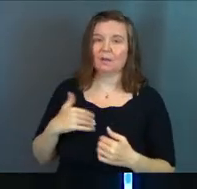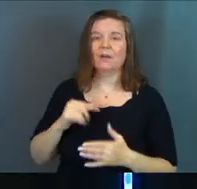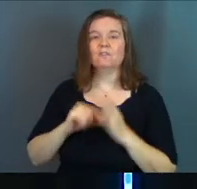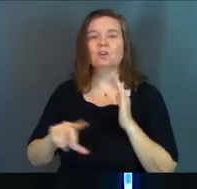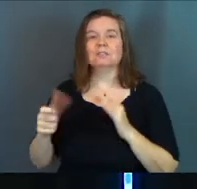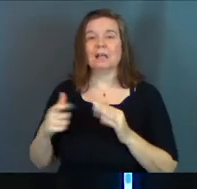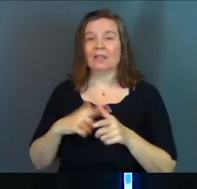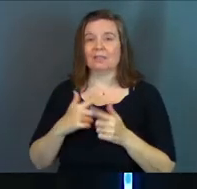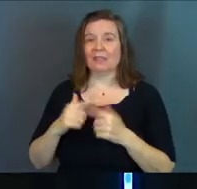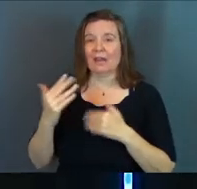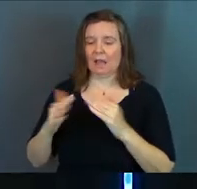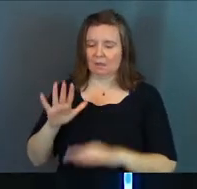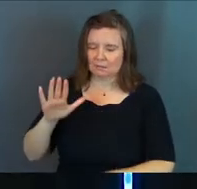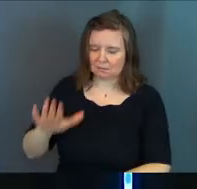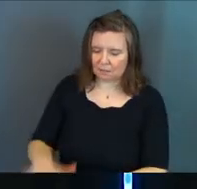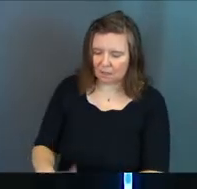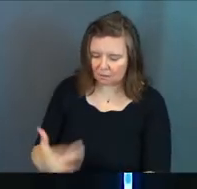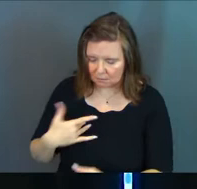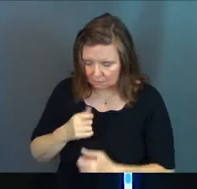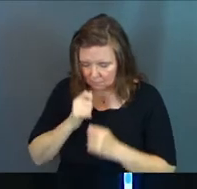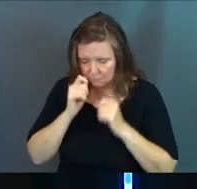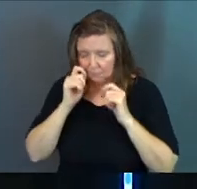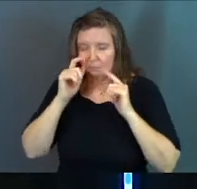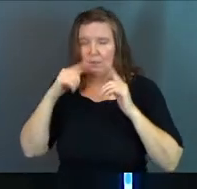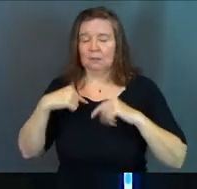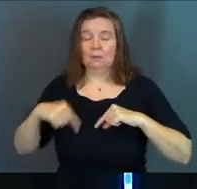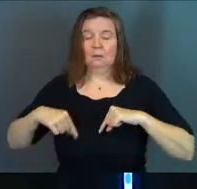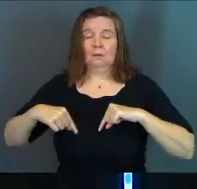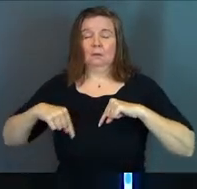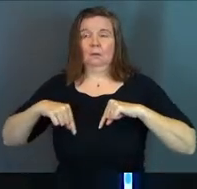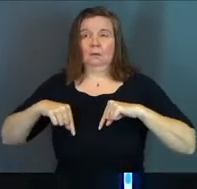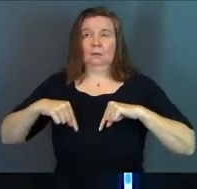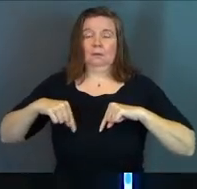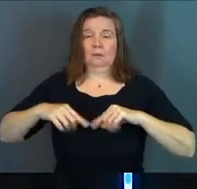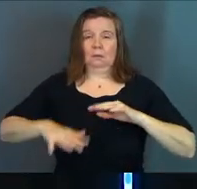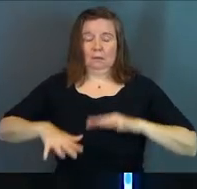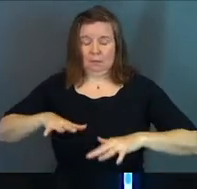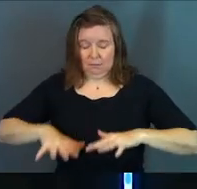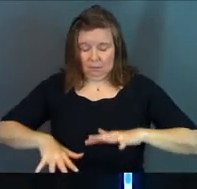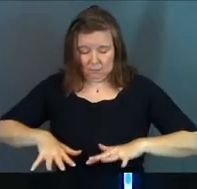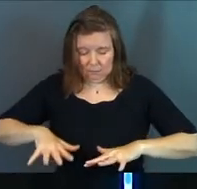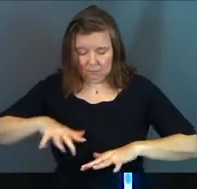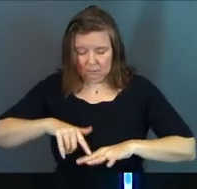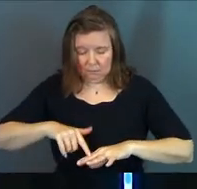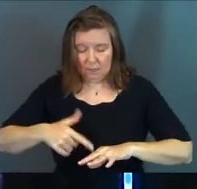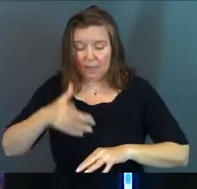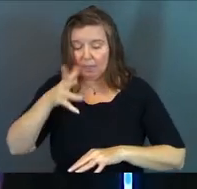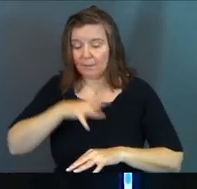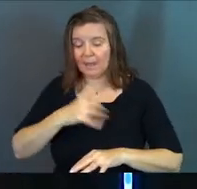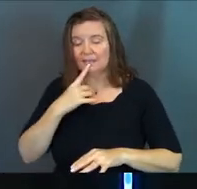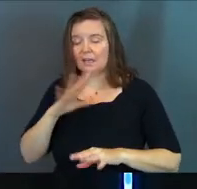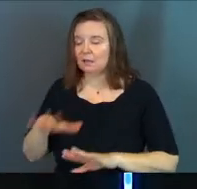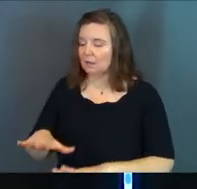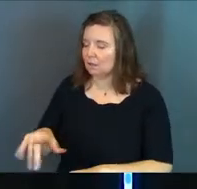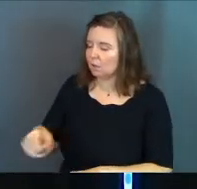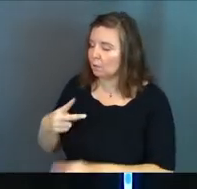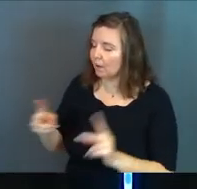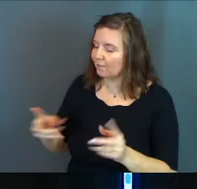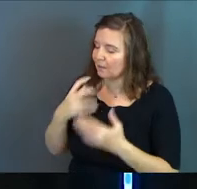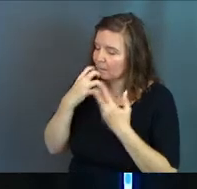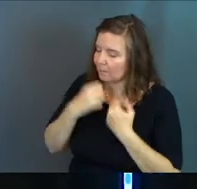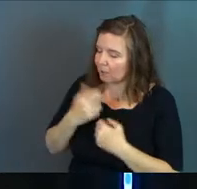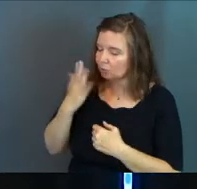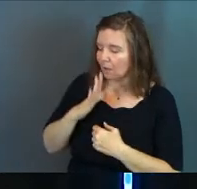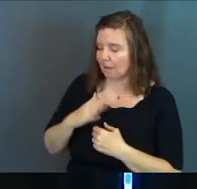10, just then a hand touched me and lifted me up, still trembling to my hands and knees because he passed out. And the man said to me, Daniel, you are very